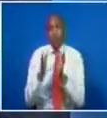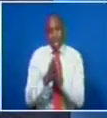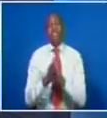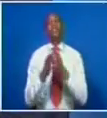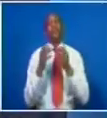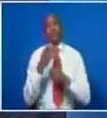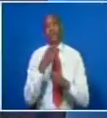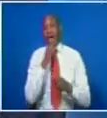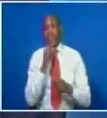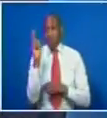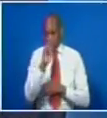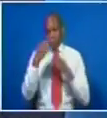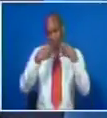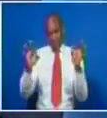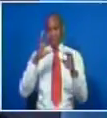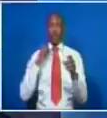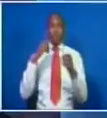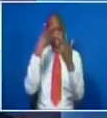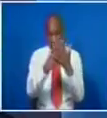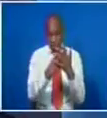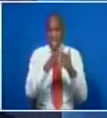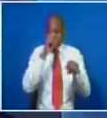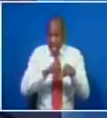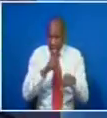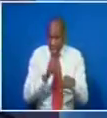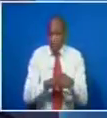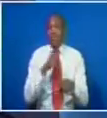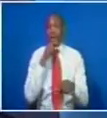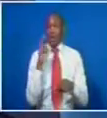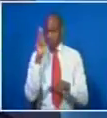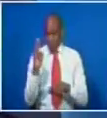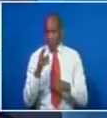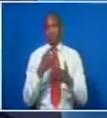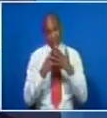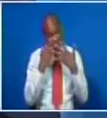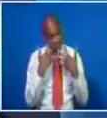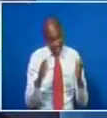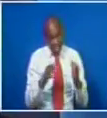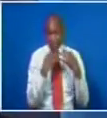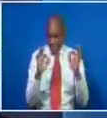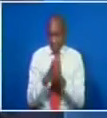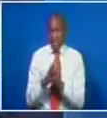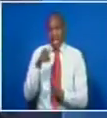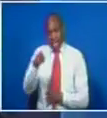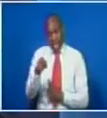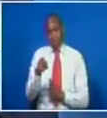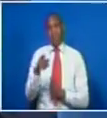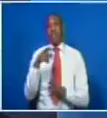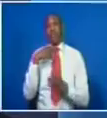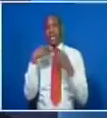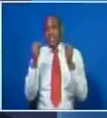Kenyatta. And when Kenyatta was released, Kenyatta then became the president, Jaramogi became the vice